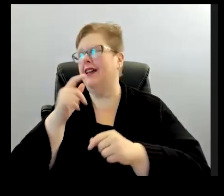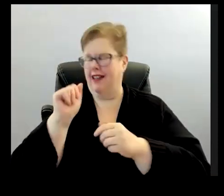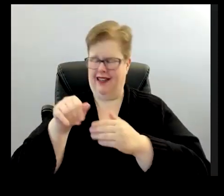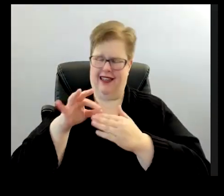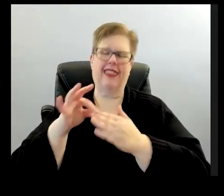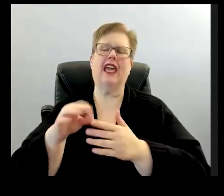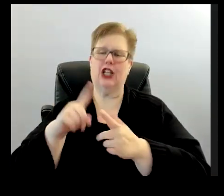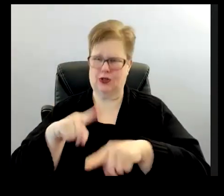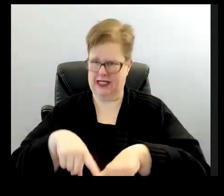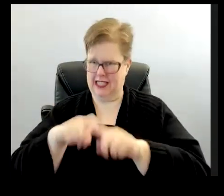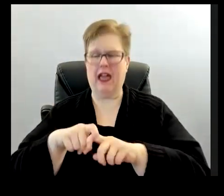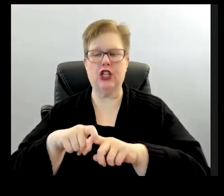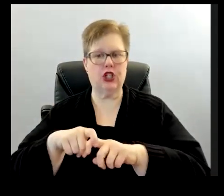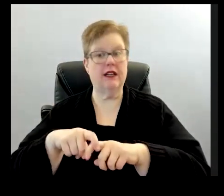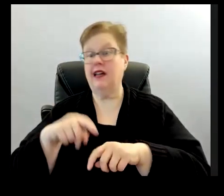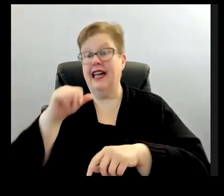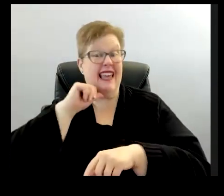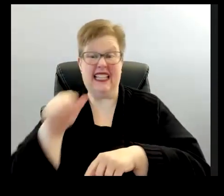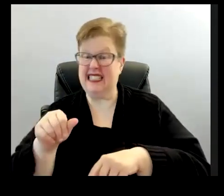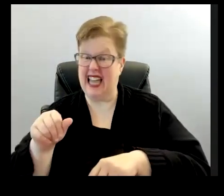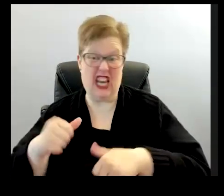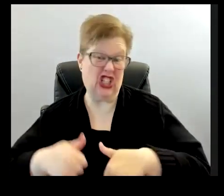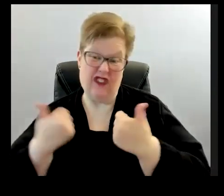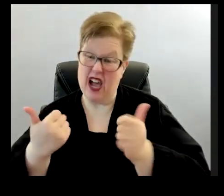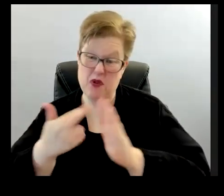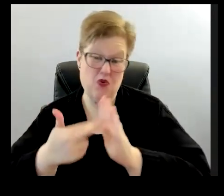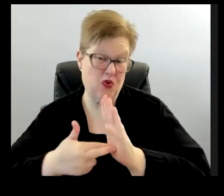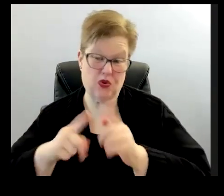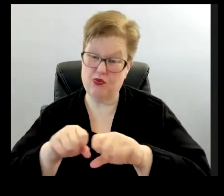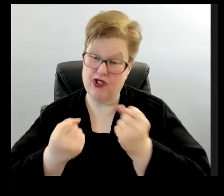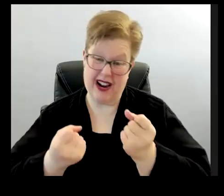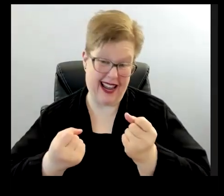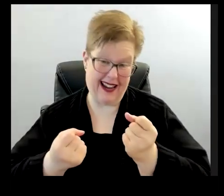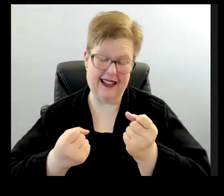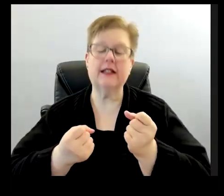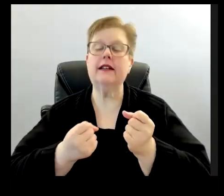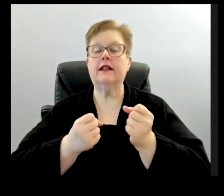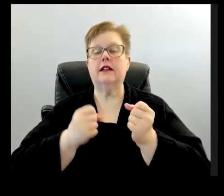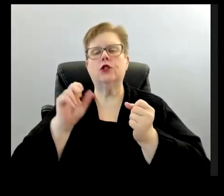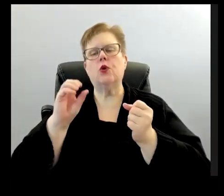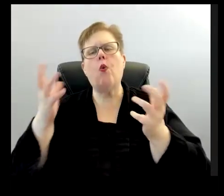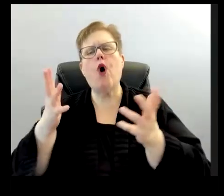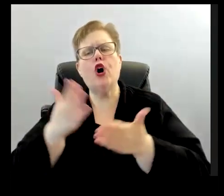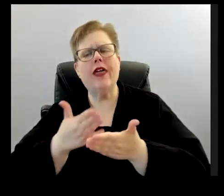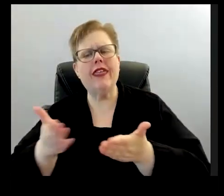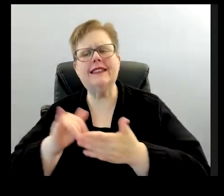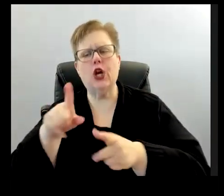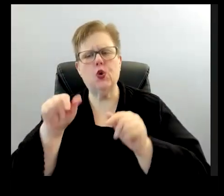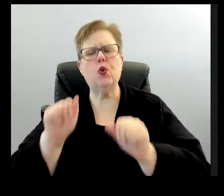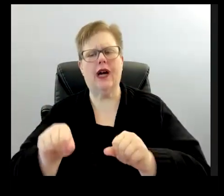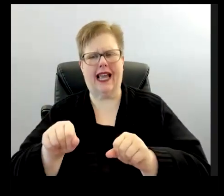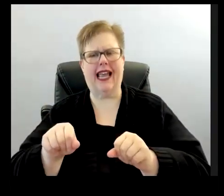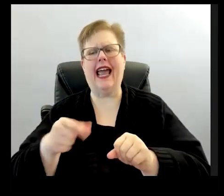to suspension. That's not a particularly survivable rule to break, right? But what are things that you can